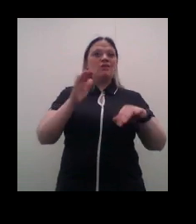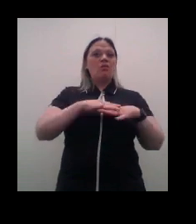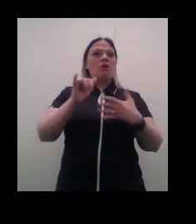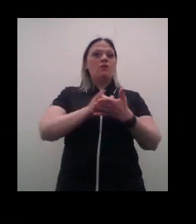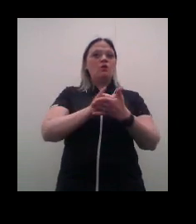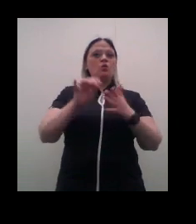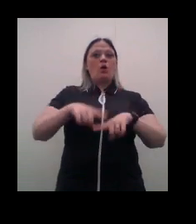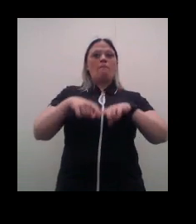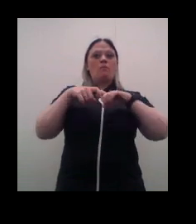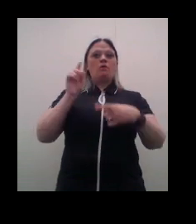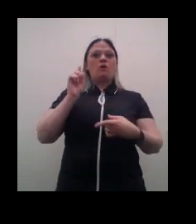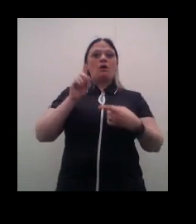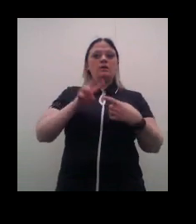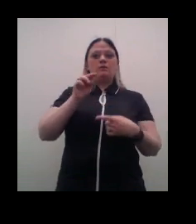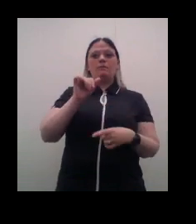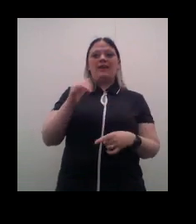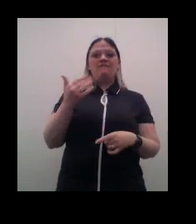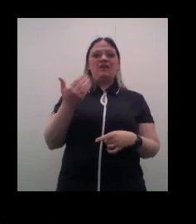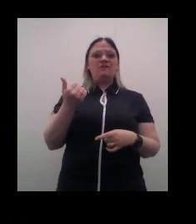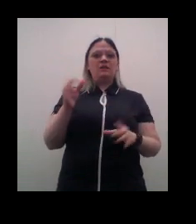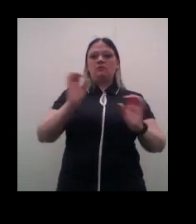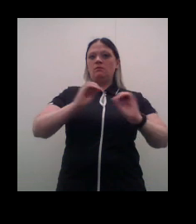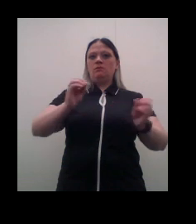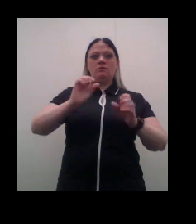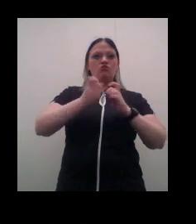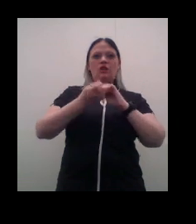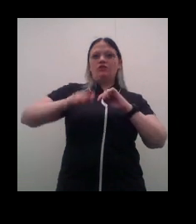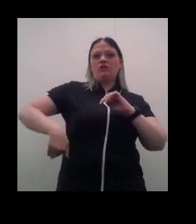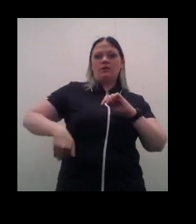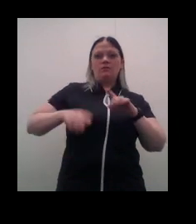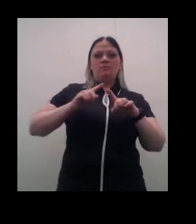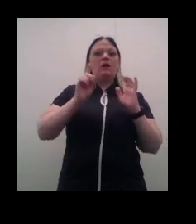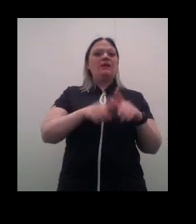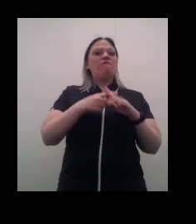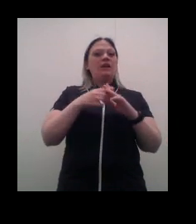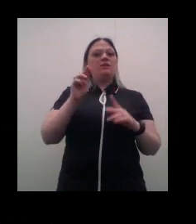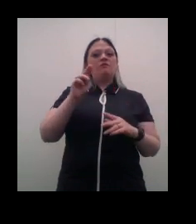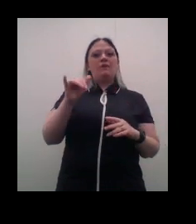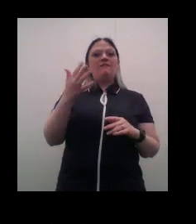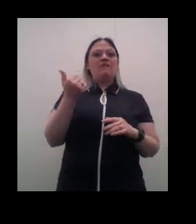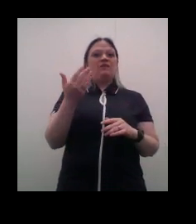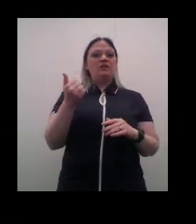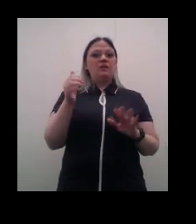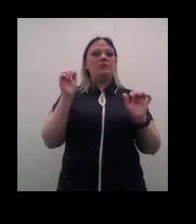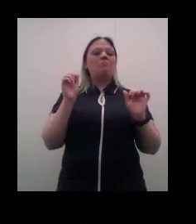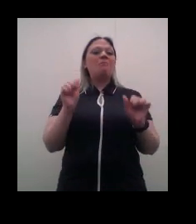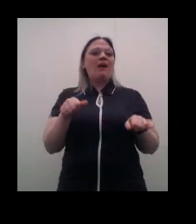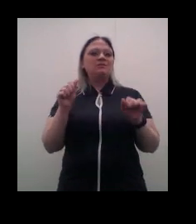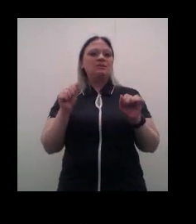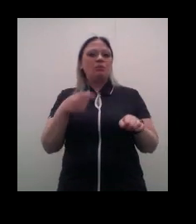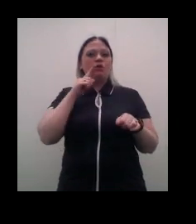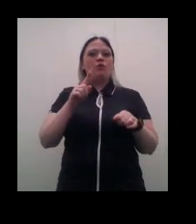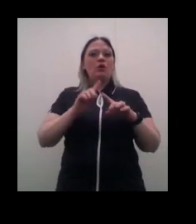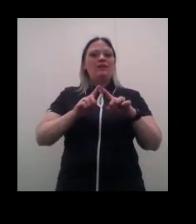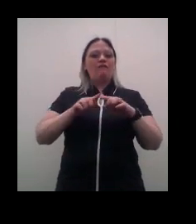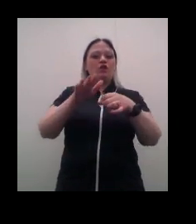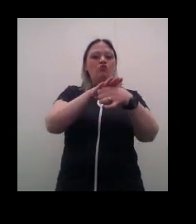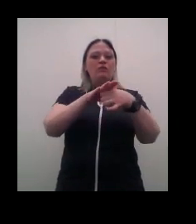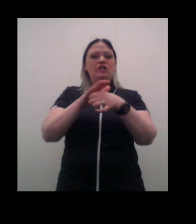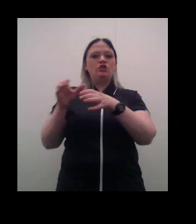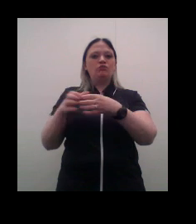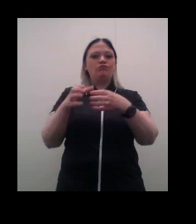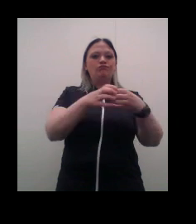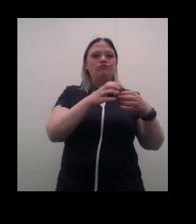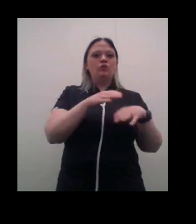May 15th. That is not changing. But then effective May 15th, there's possibilities for regions to be